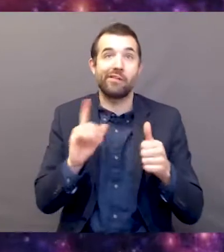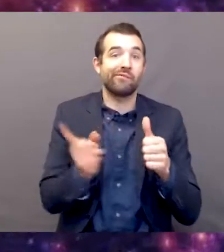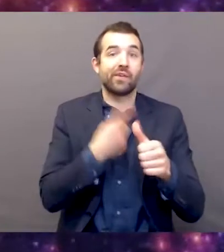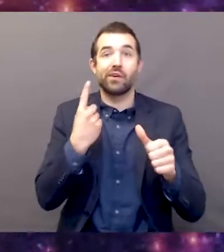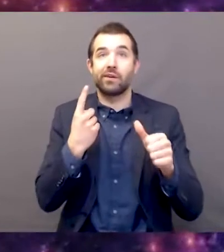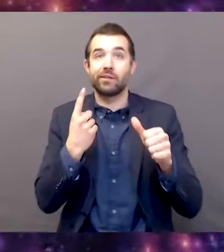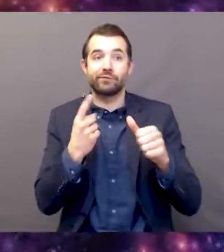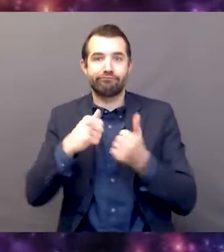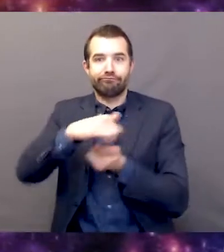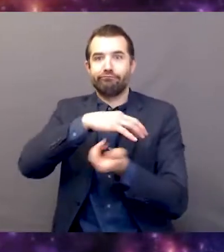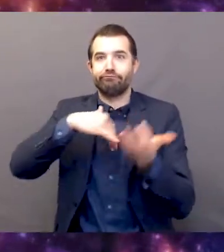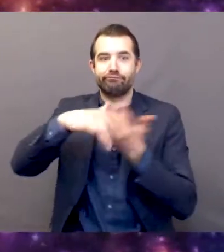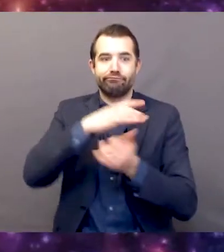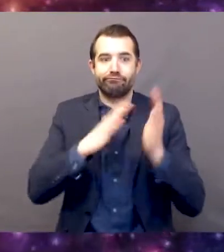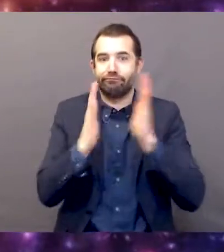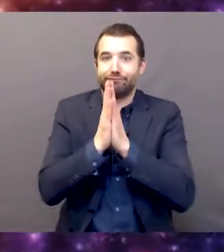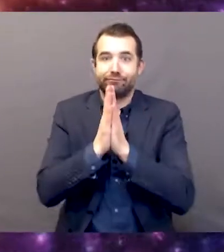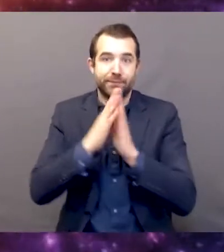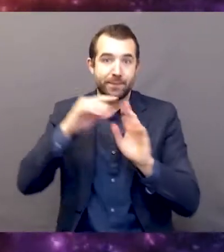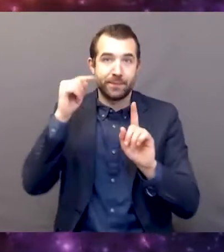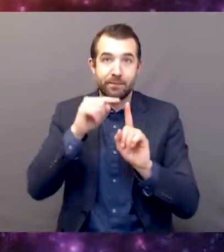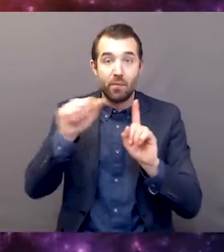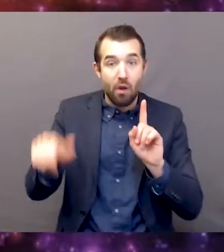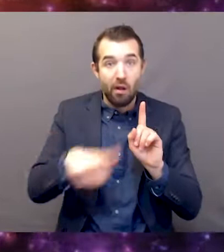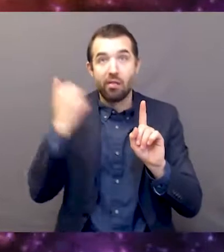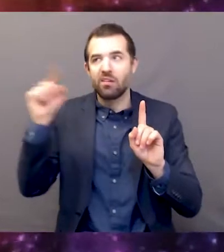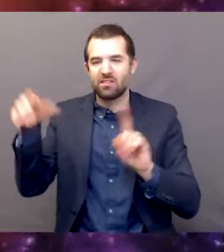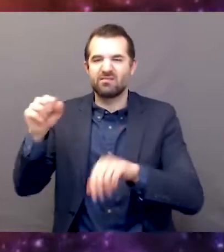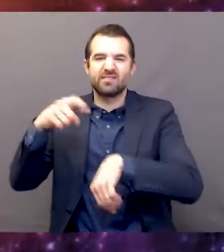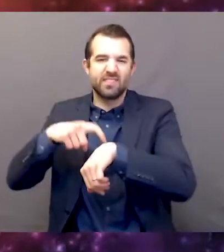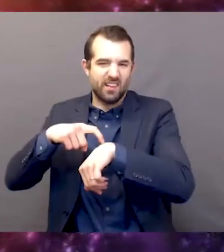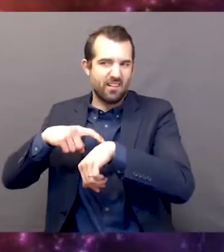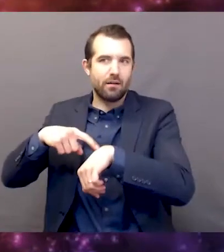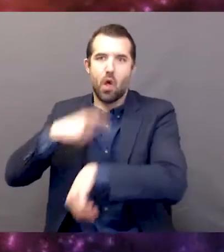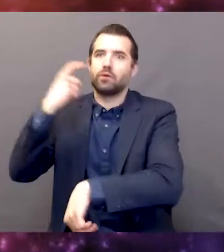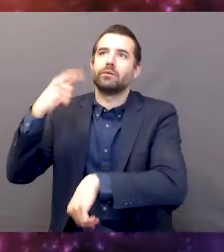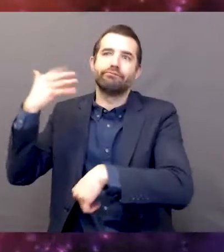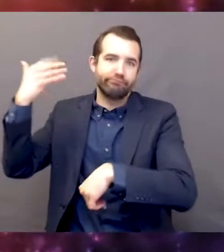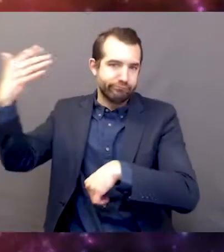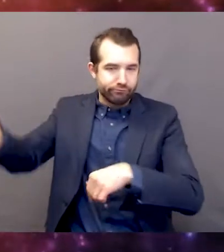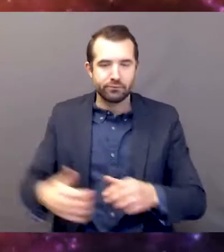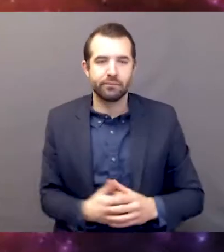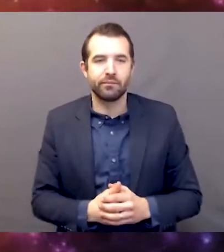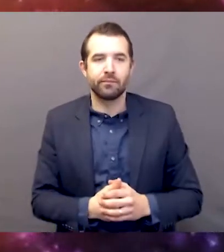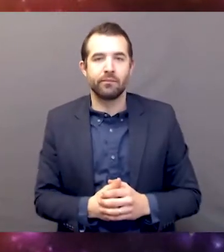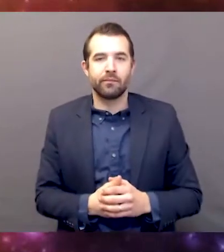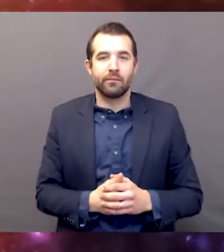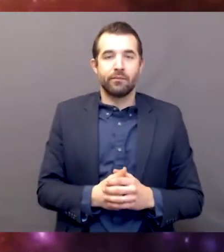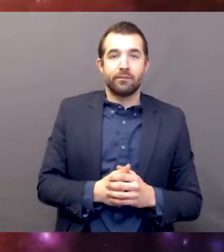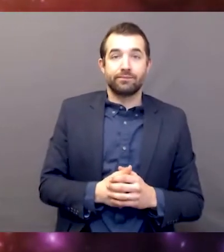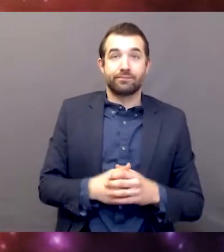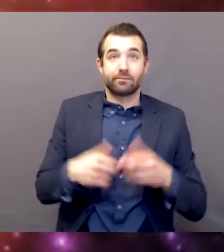larger ones. Galaxy clusters are the last to form. You can think of the distribution of objects in the universe seen on the top part of